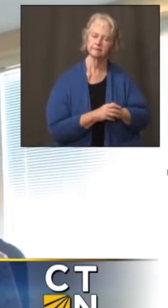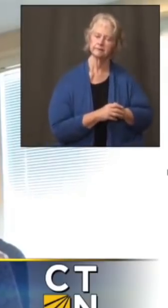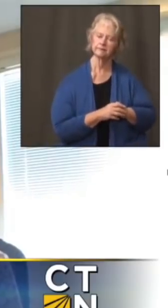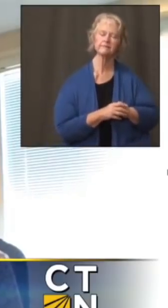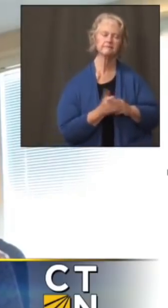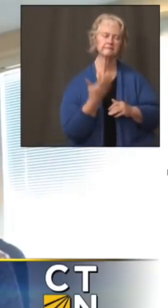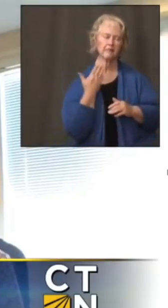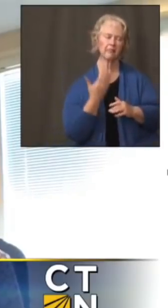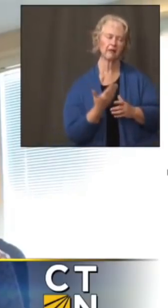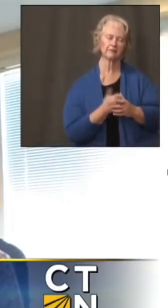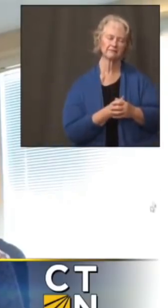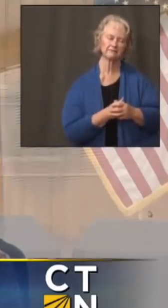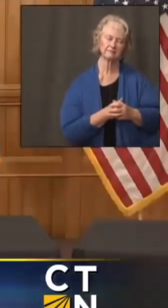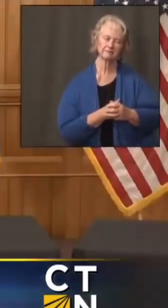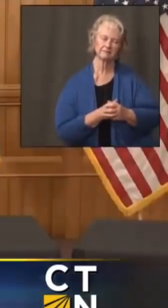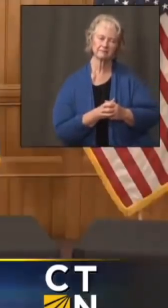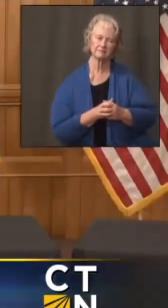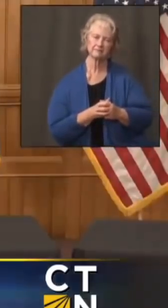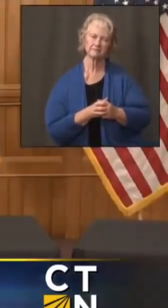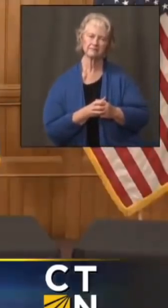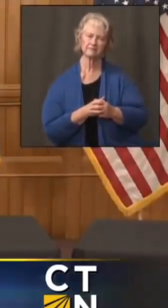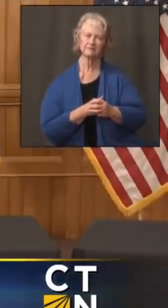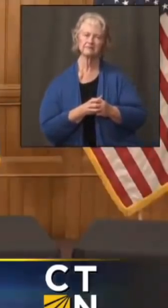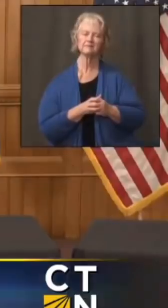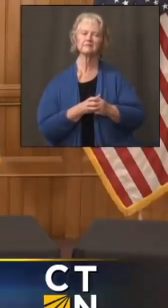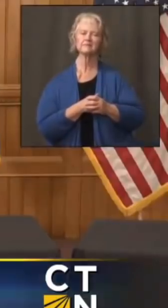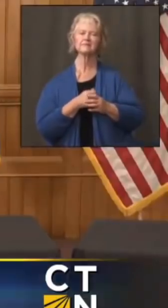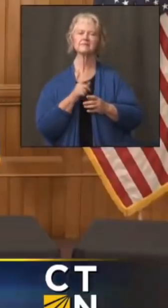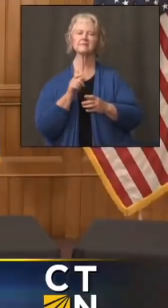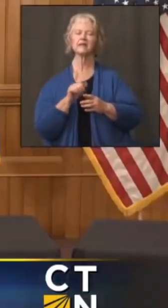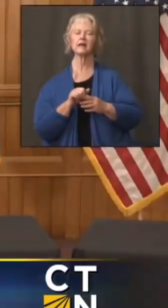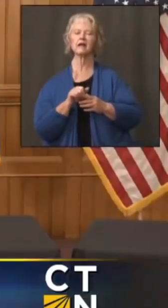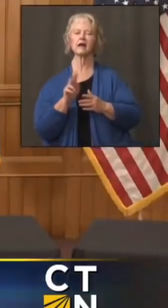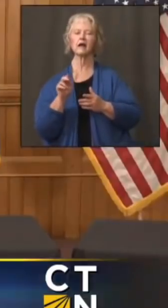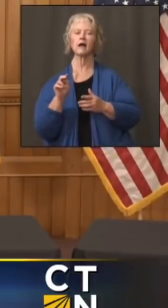Okay. Thank you very much, everyone. The Day of New London.